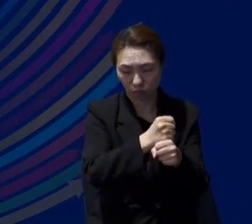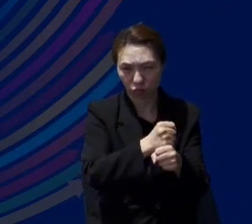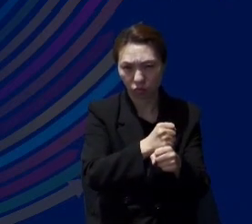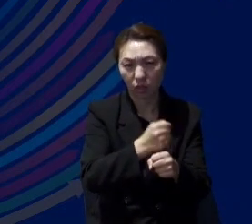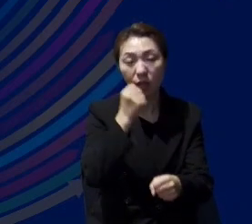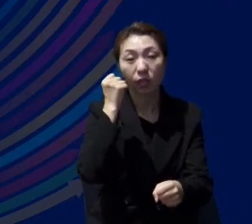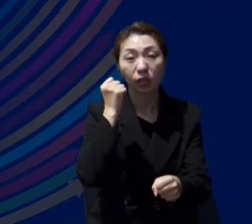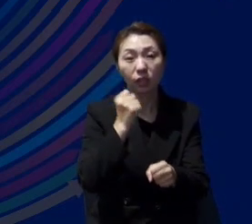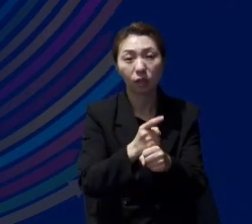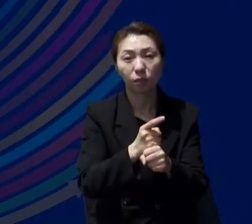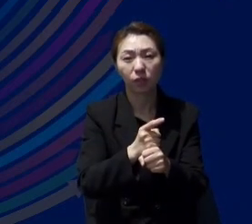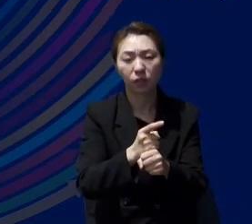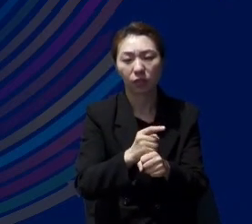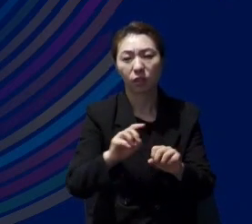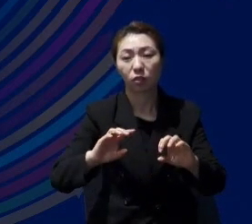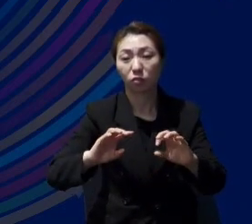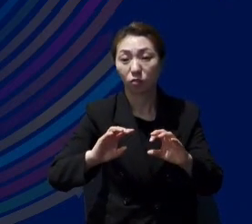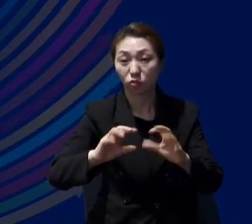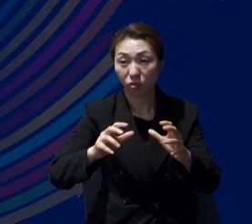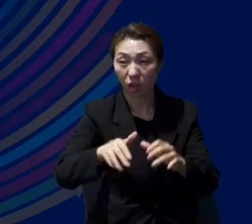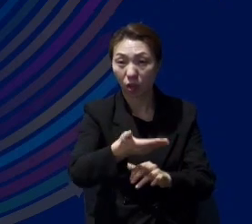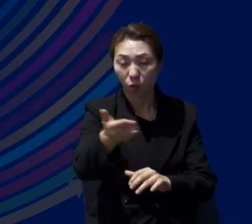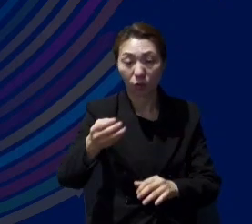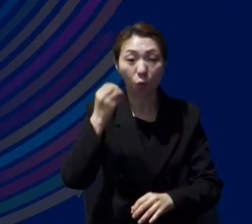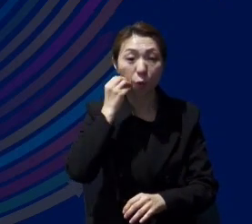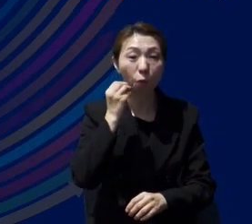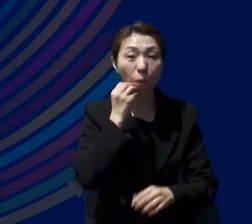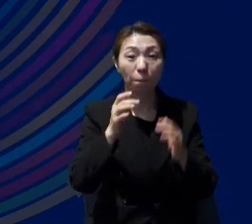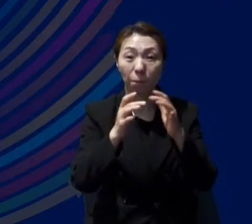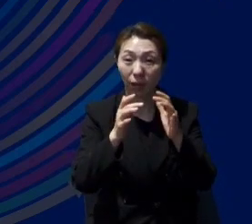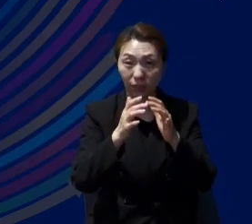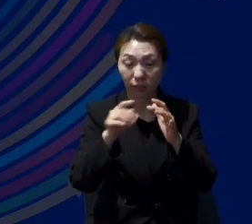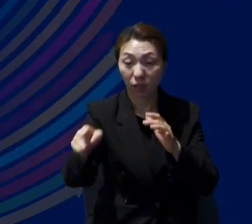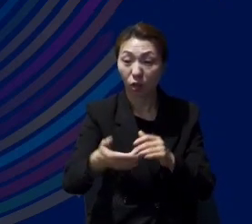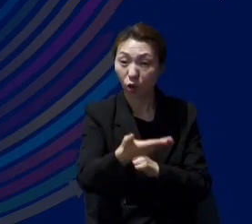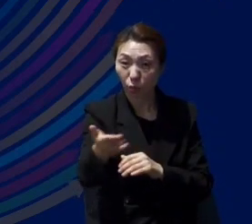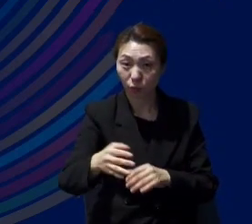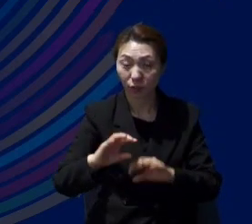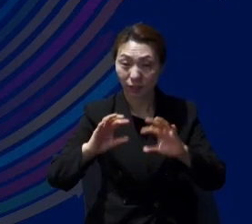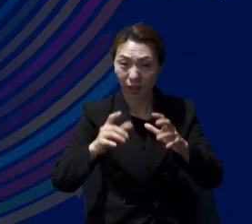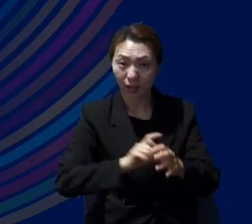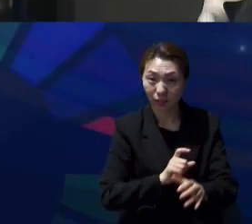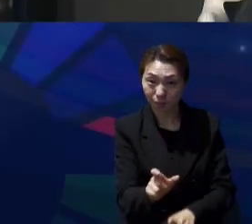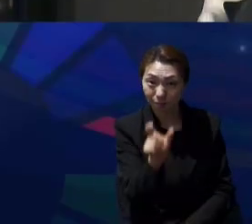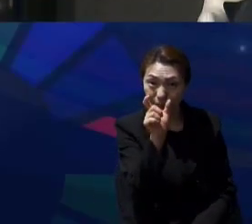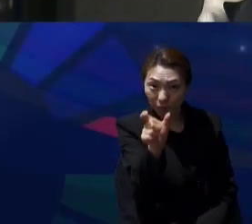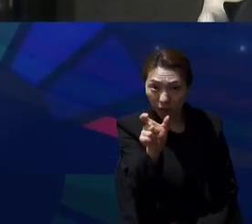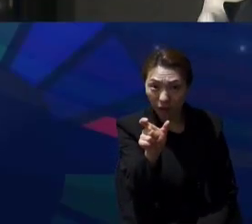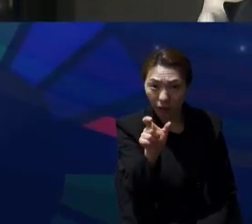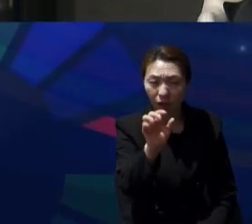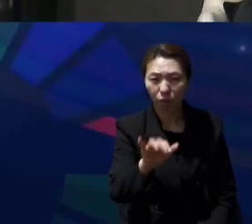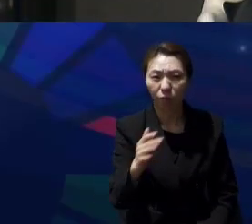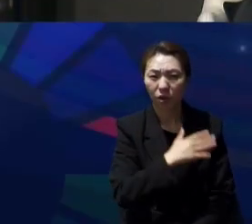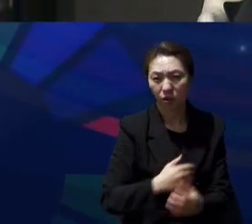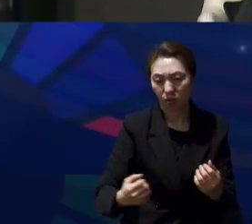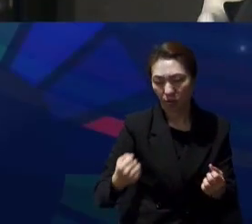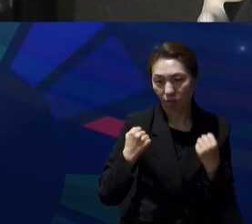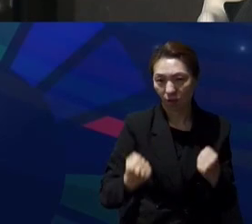country, you can find health-related SDGs. Thank you for your attention.